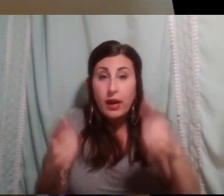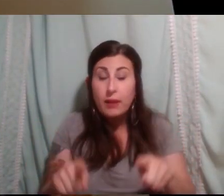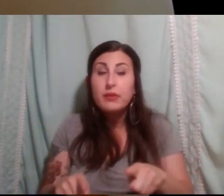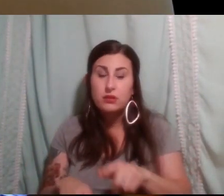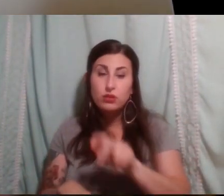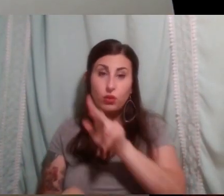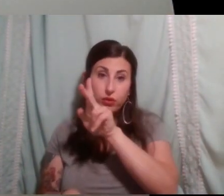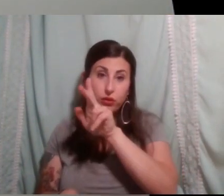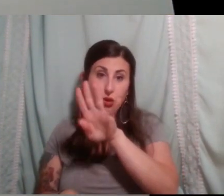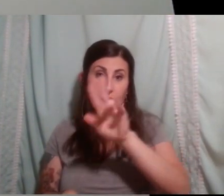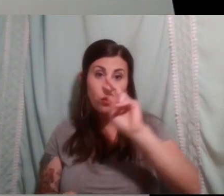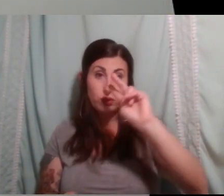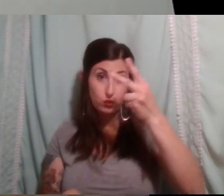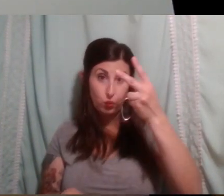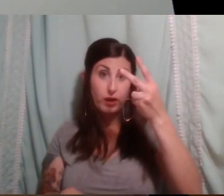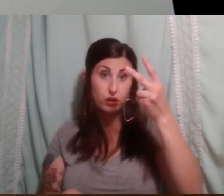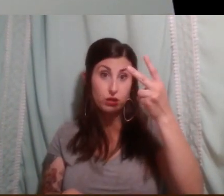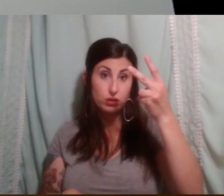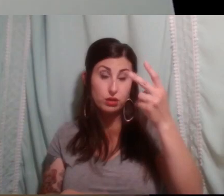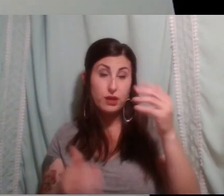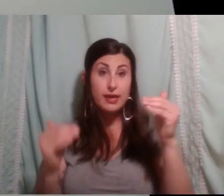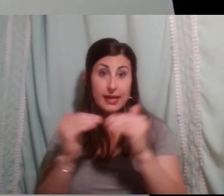so 34 squared